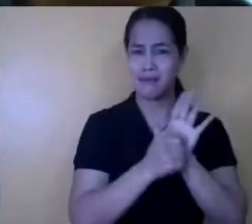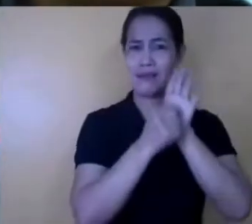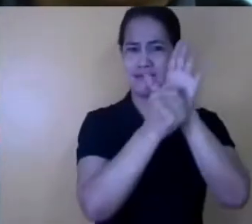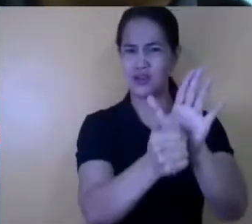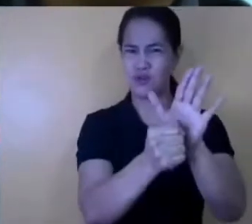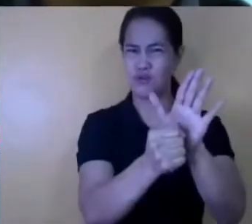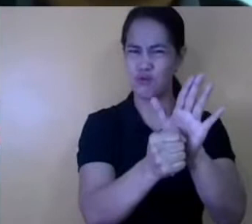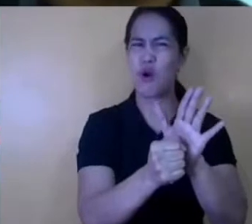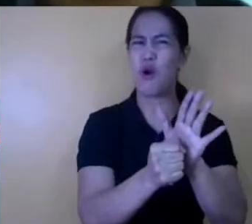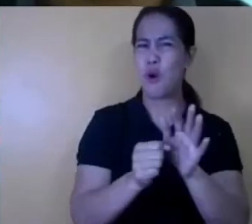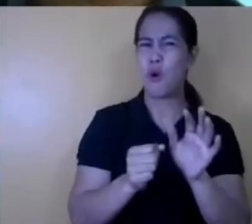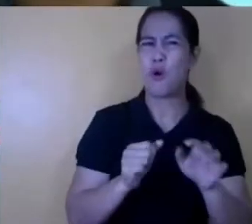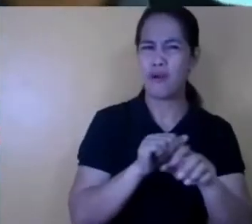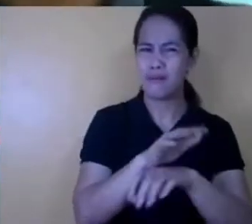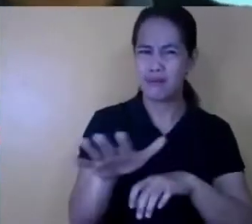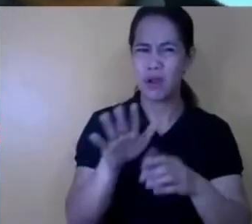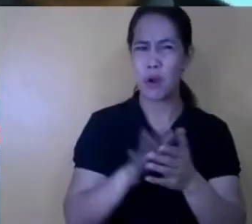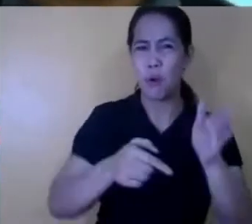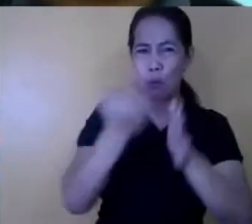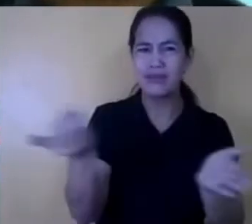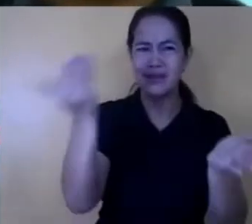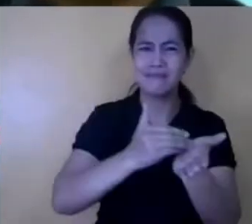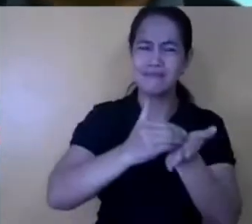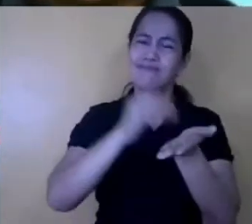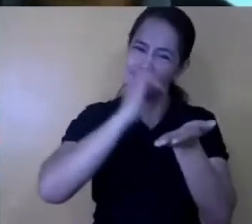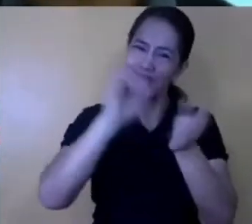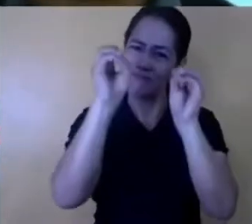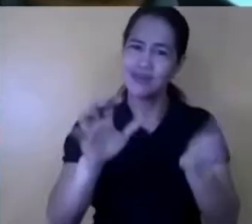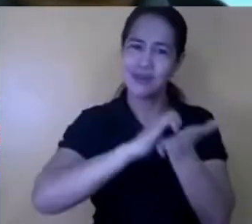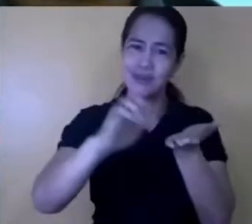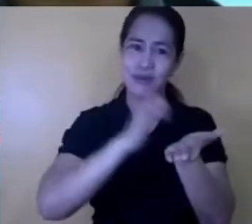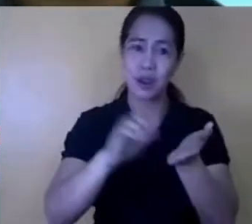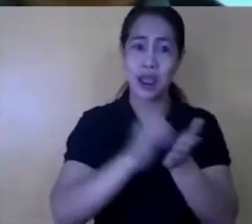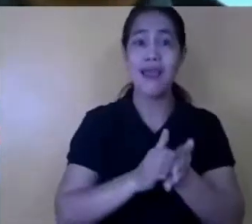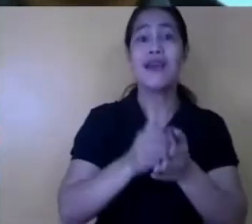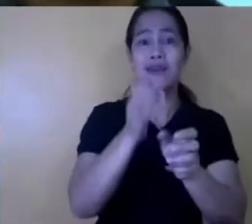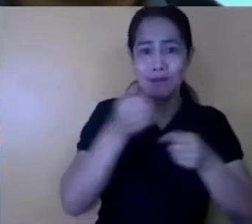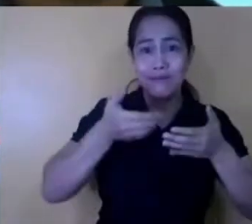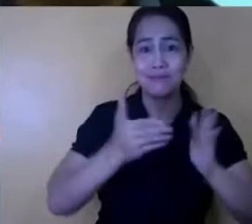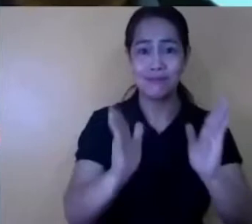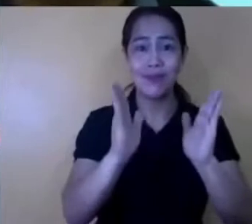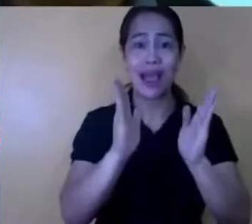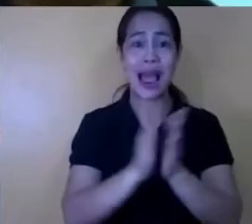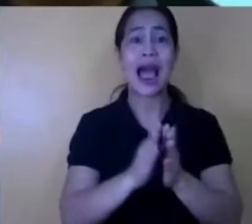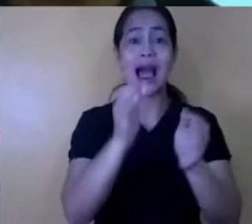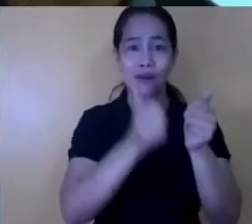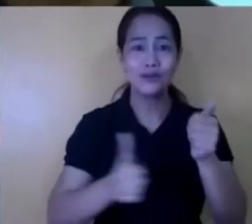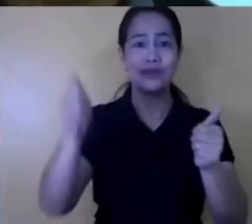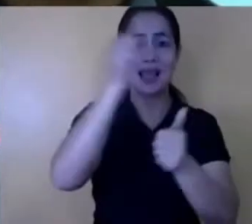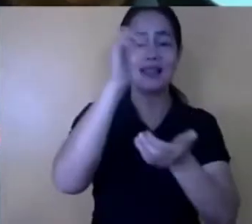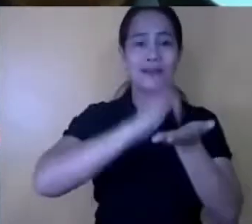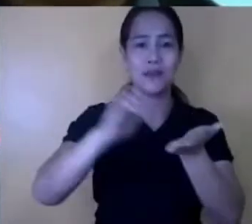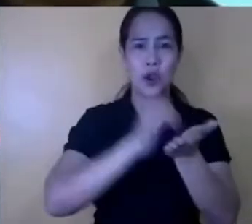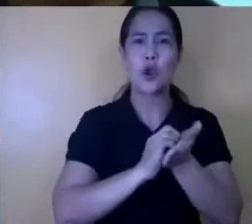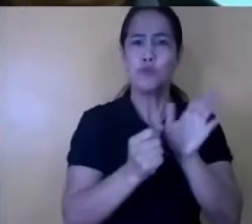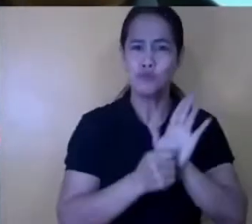regularly reviewing one's teaching practice. You get an outstanding rating here because you were able to exhibit an